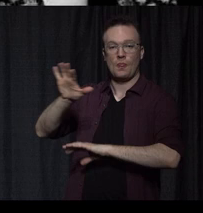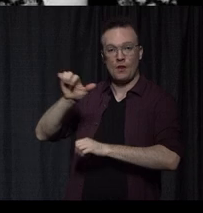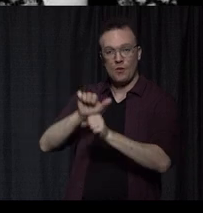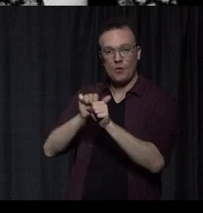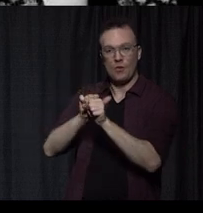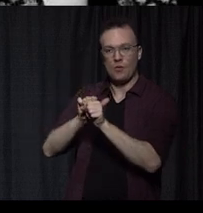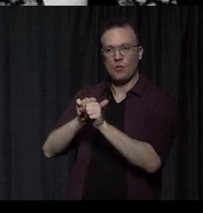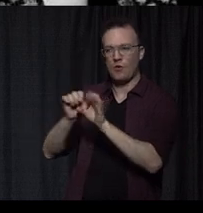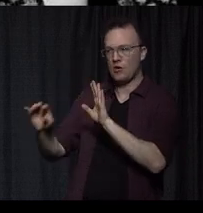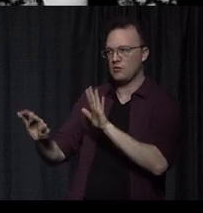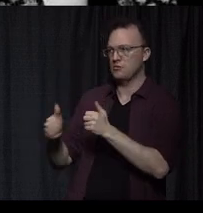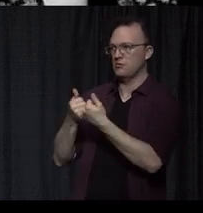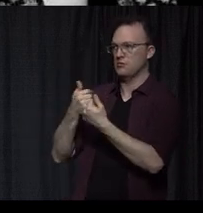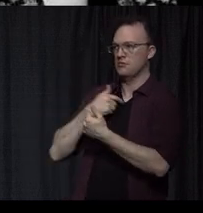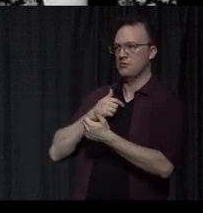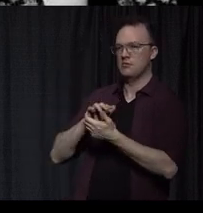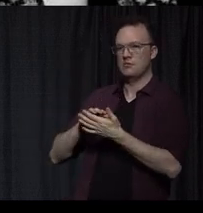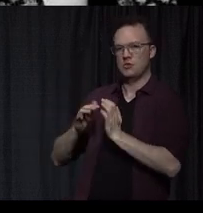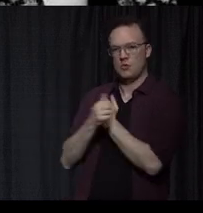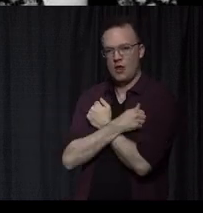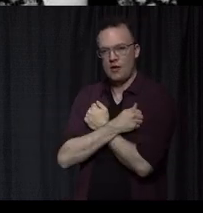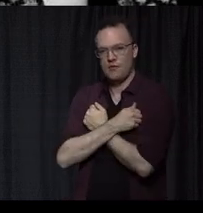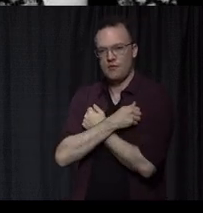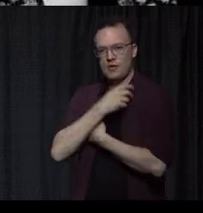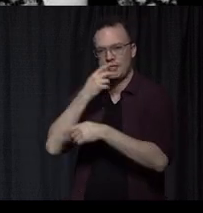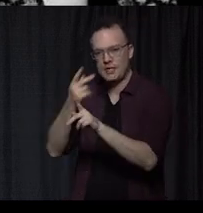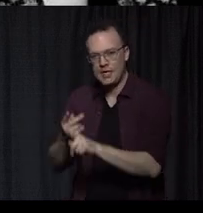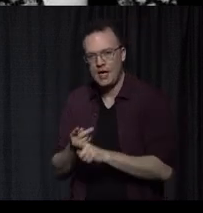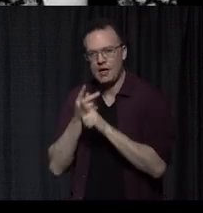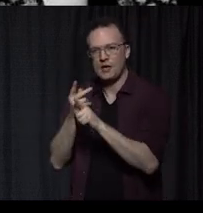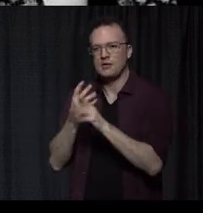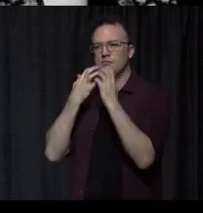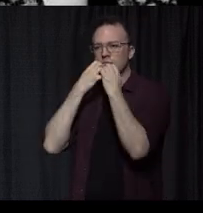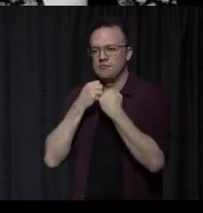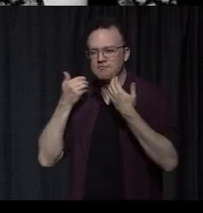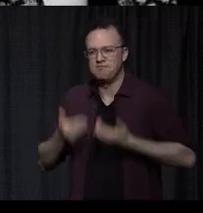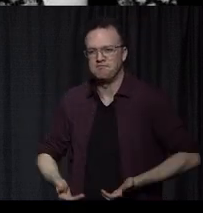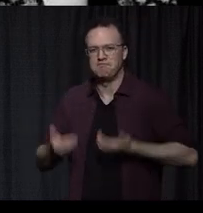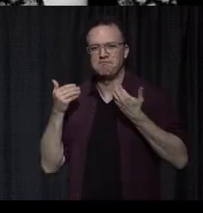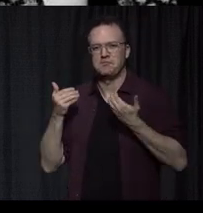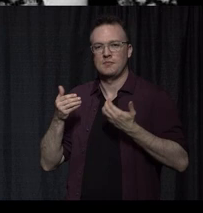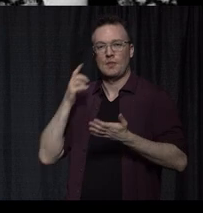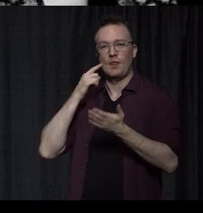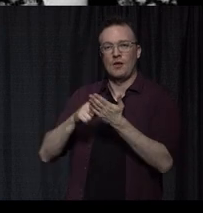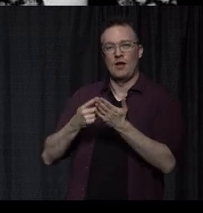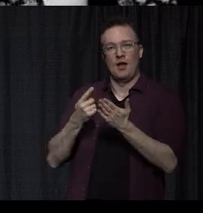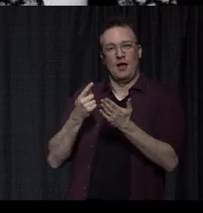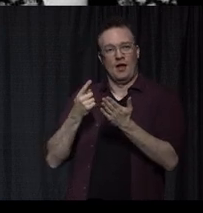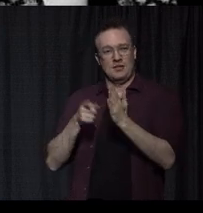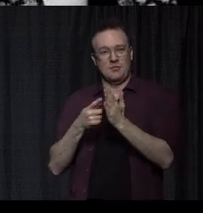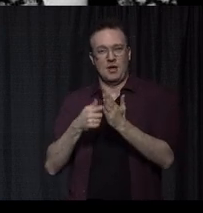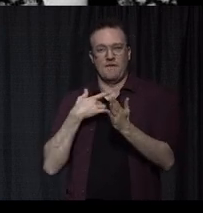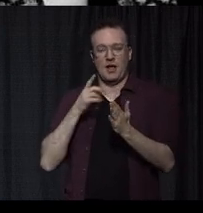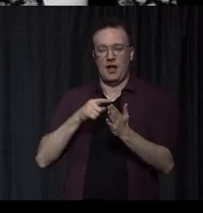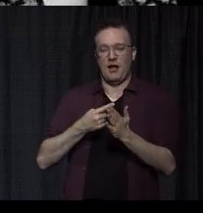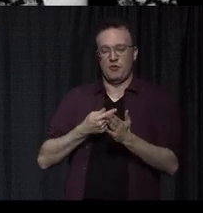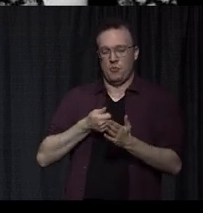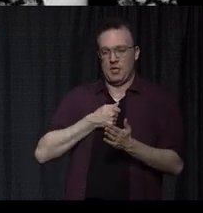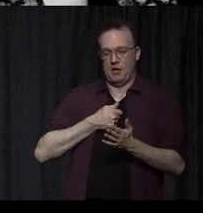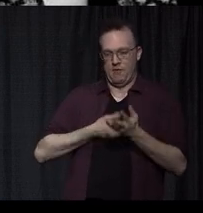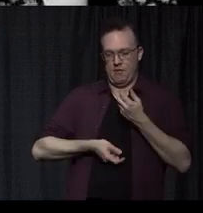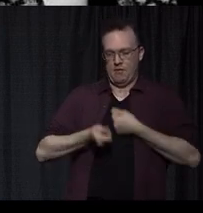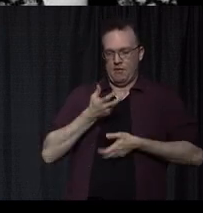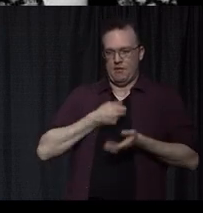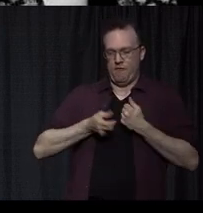challenged me to love, care, and value myself at times when I felt as if I had to neglect myself to